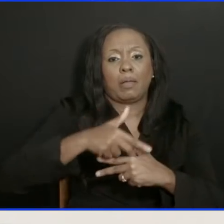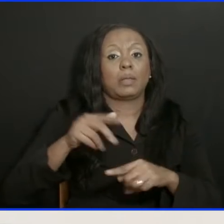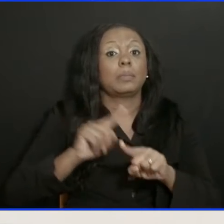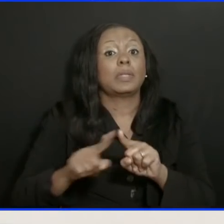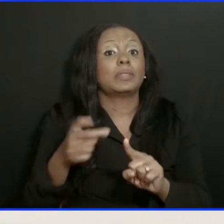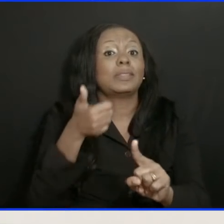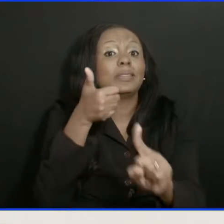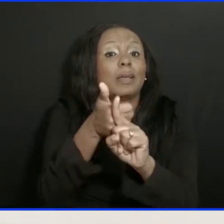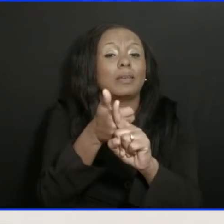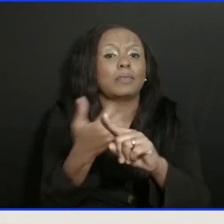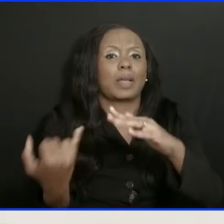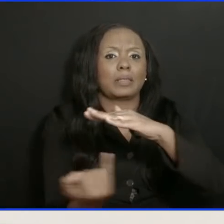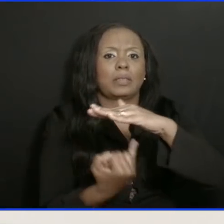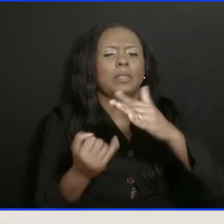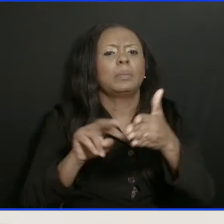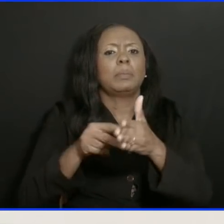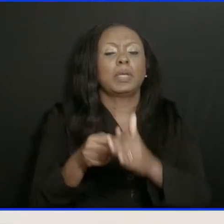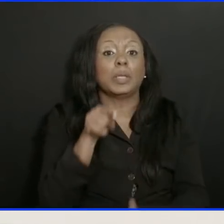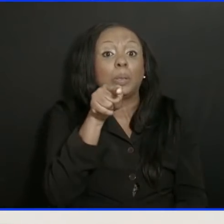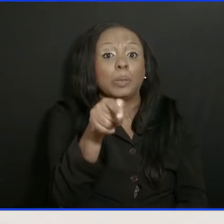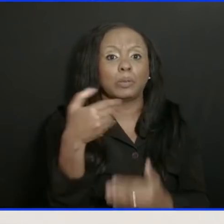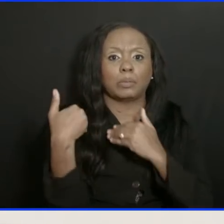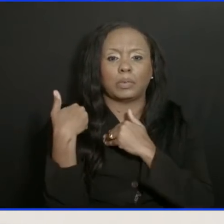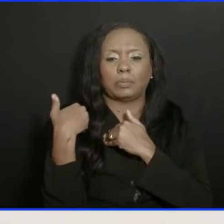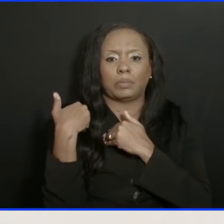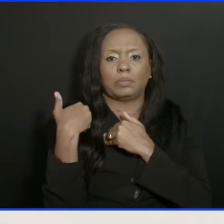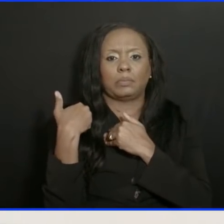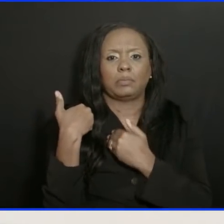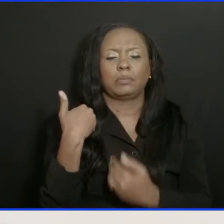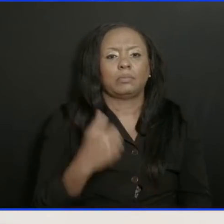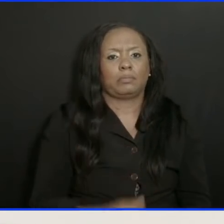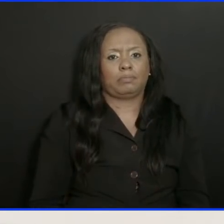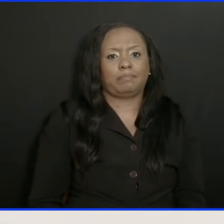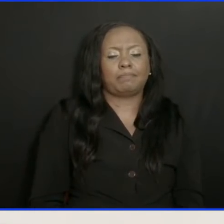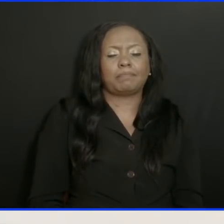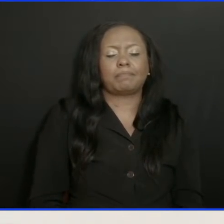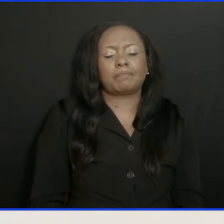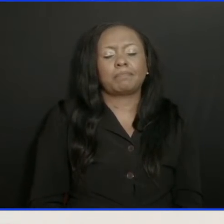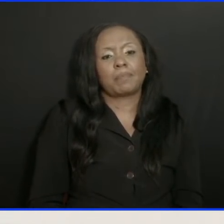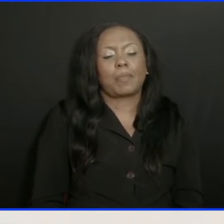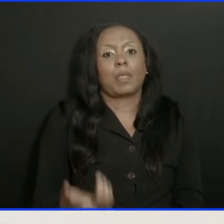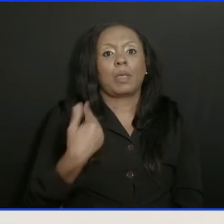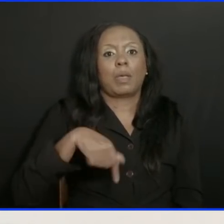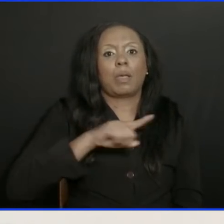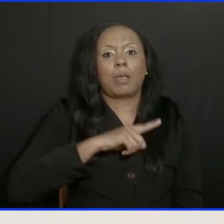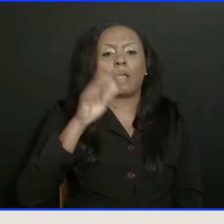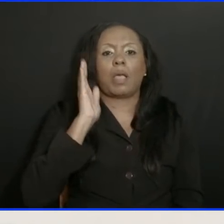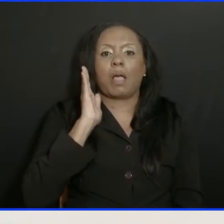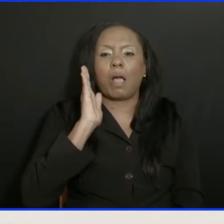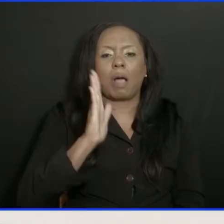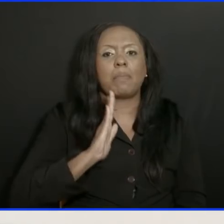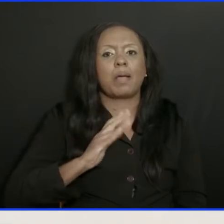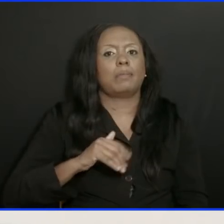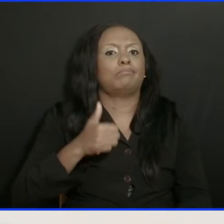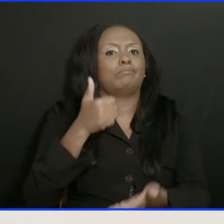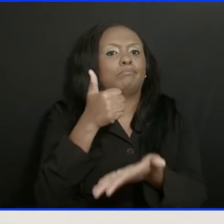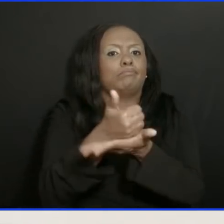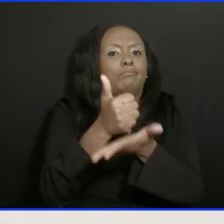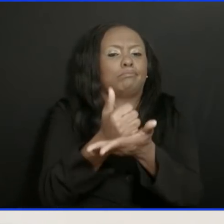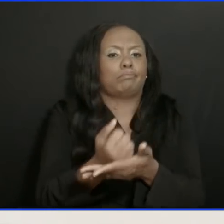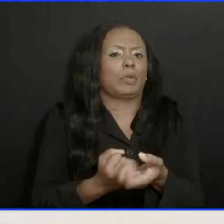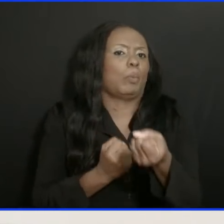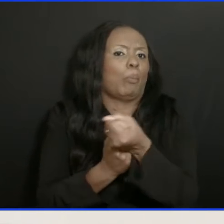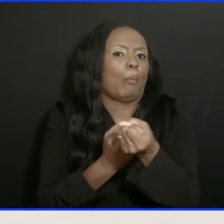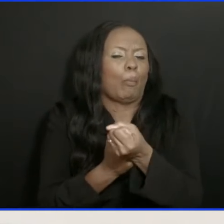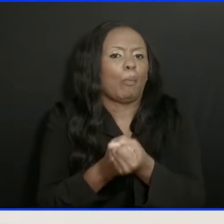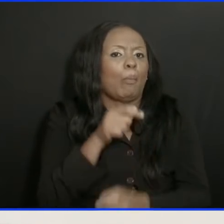on personal responsibility and commitment. We will be there to hold your hands during the process